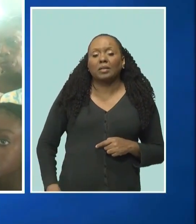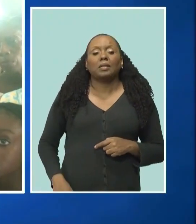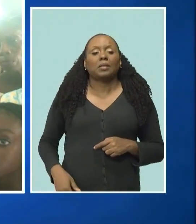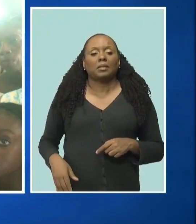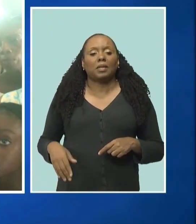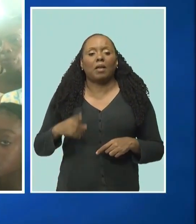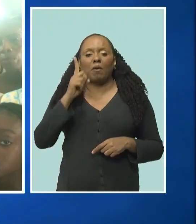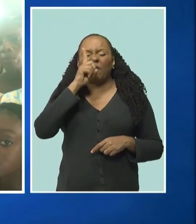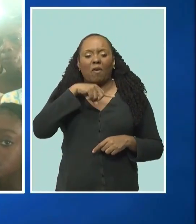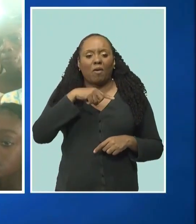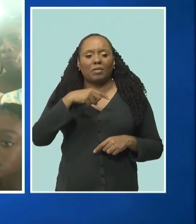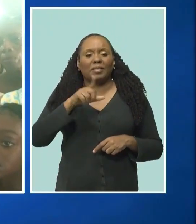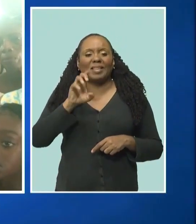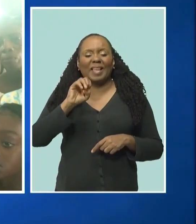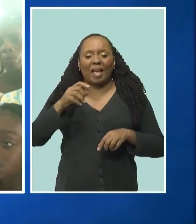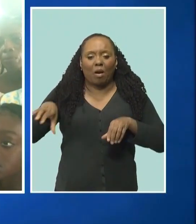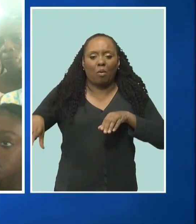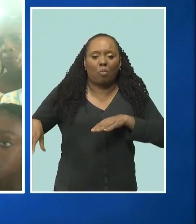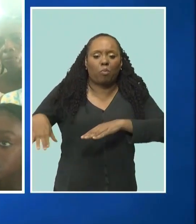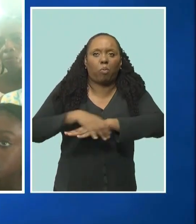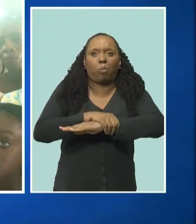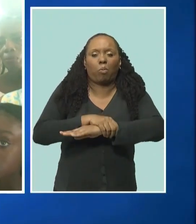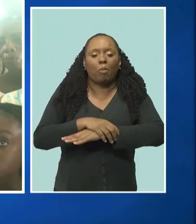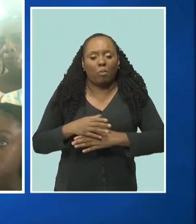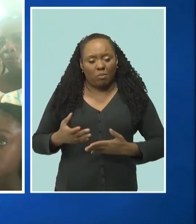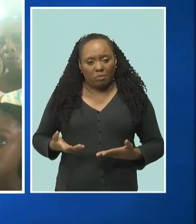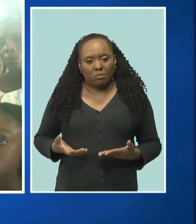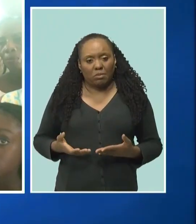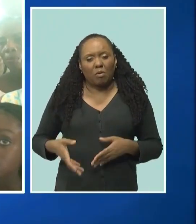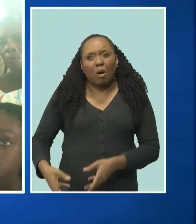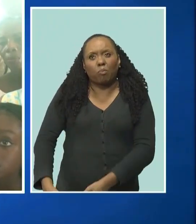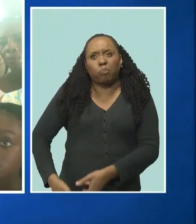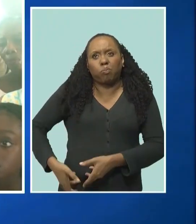prosthesis and she was able to help. She used to help herself 100%.